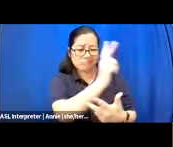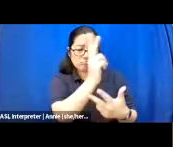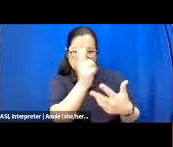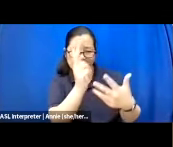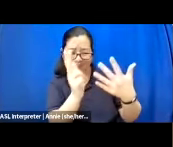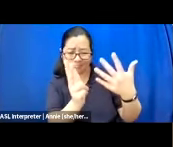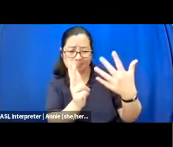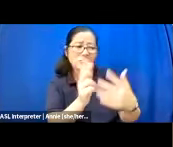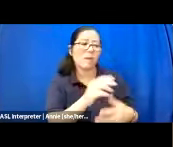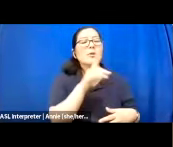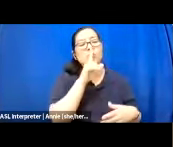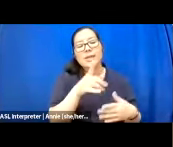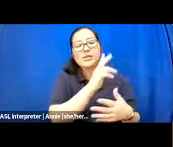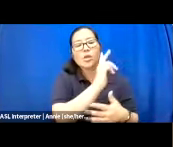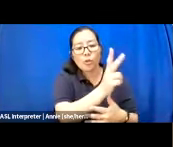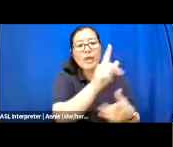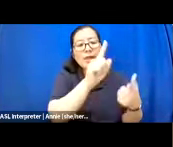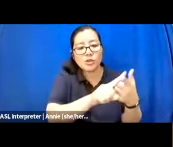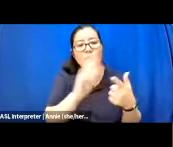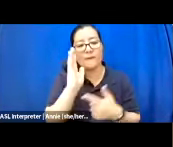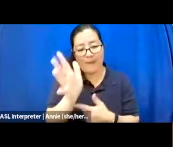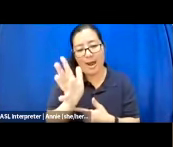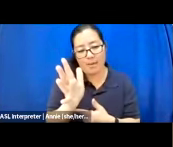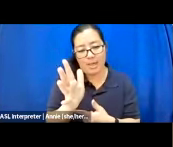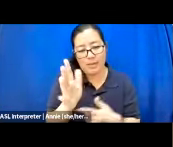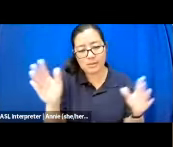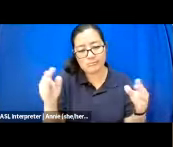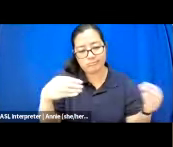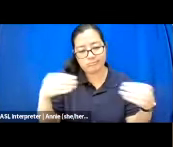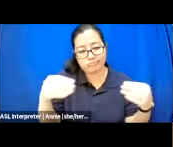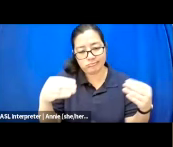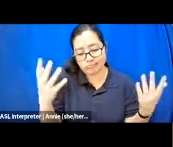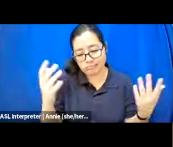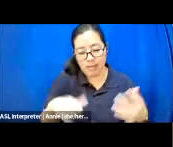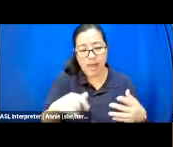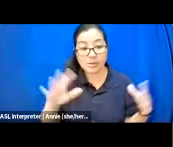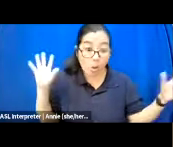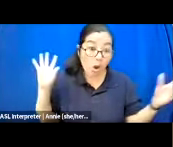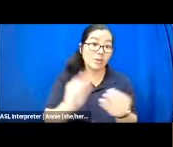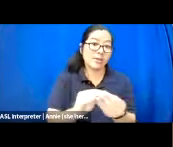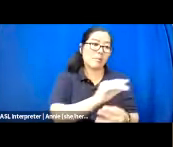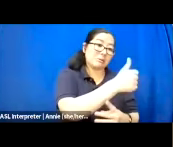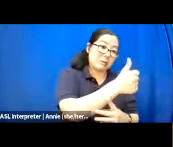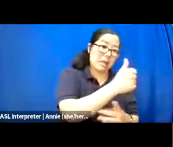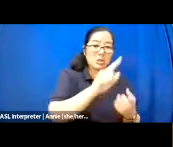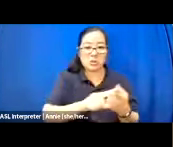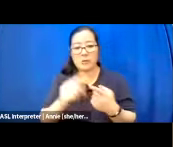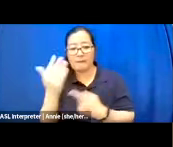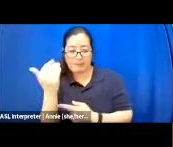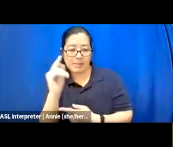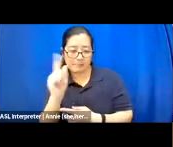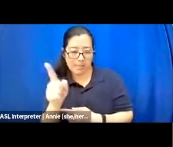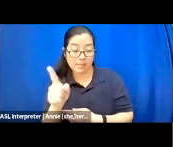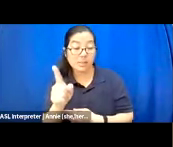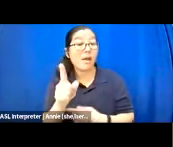3 to 5 minutes of what everybody presents. And so the videos will be about 10, 15 minutes. And then we upload those at the end,